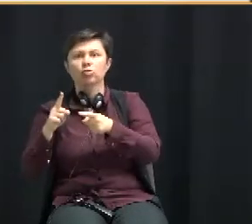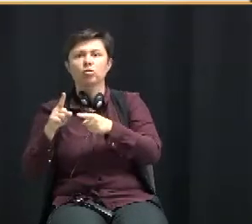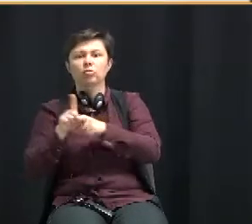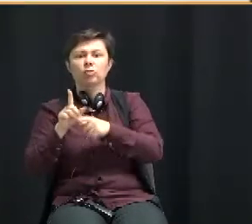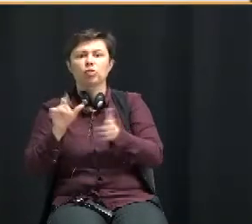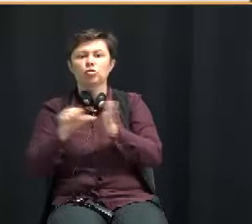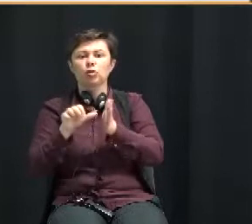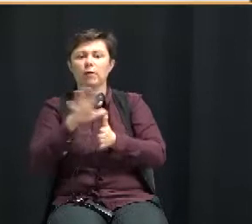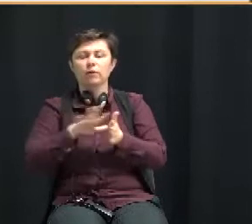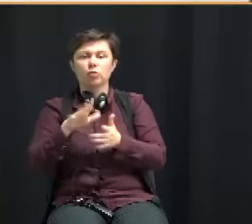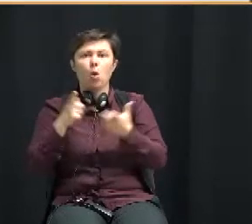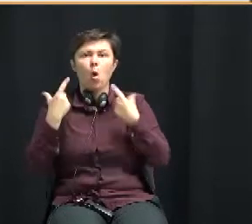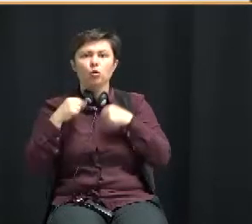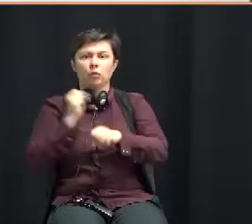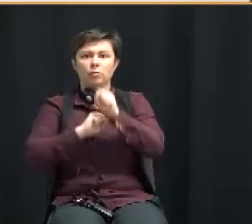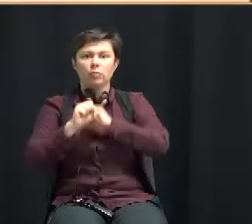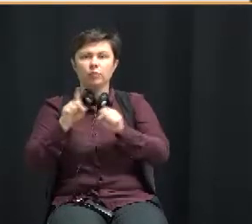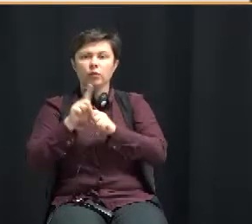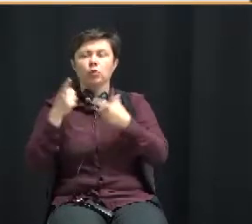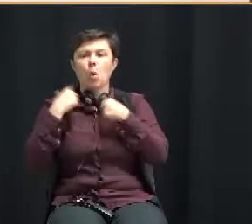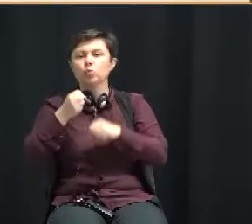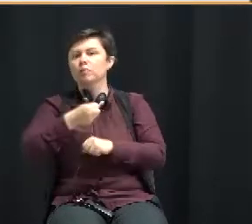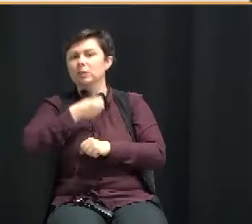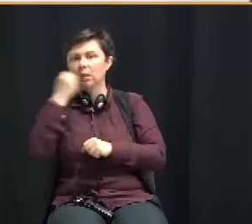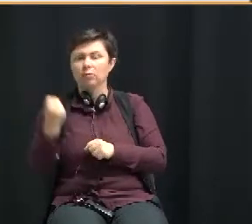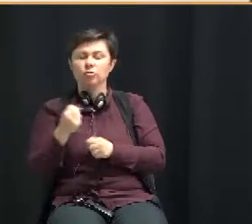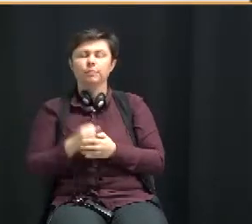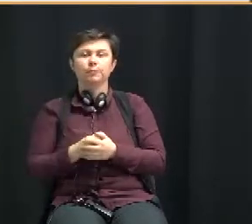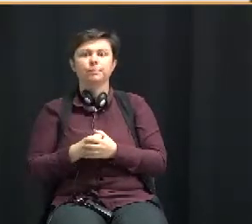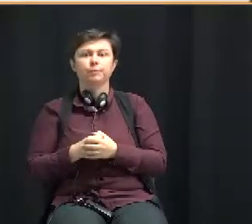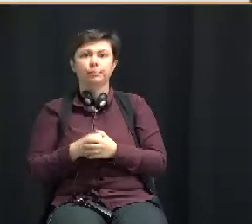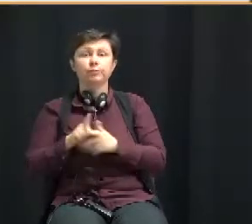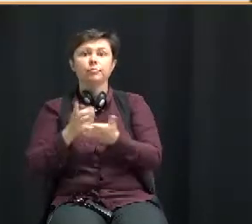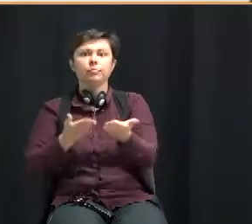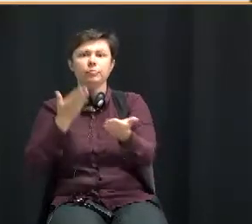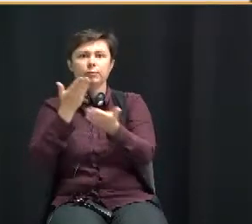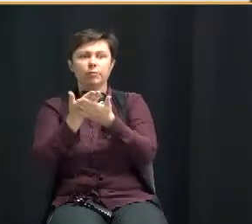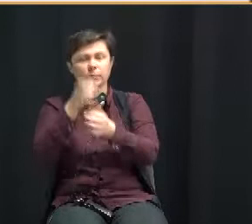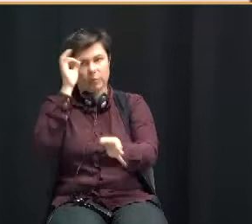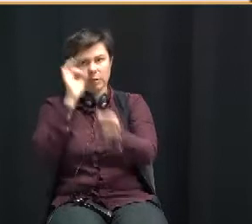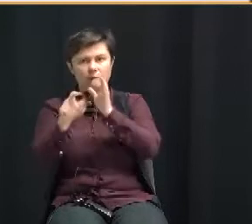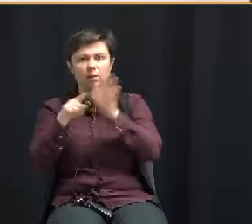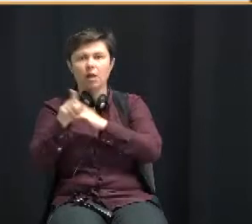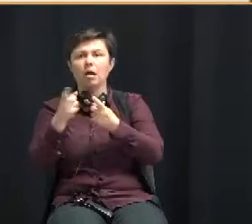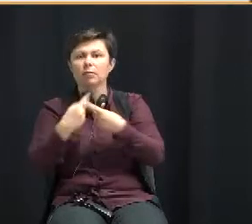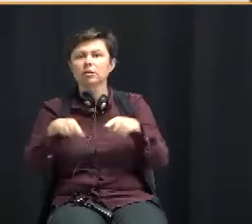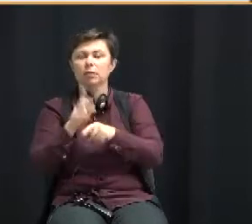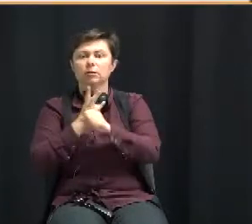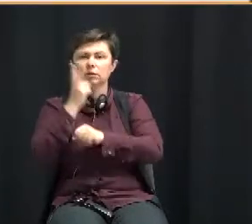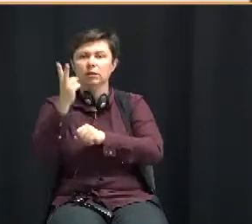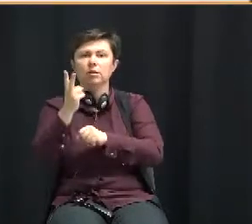local authorities, representatives of people with disabilities, and with the elderly.